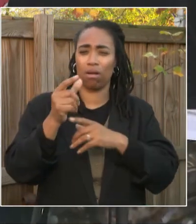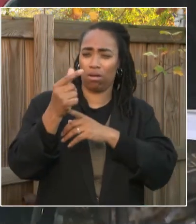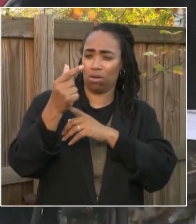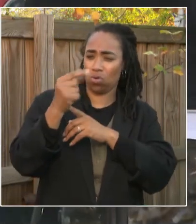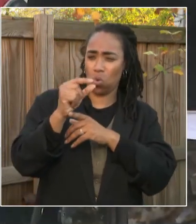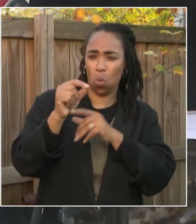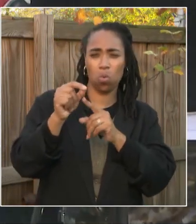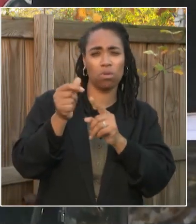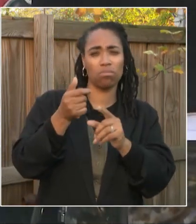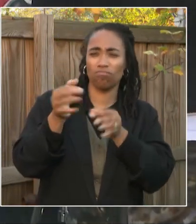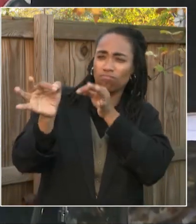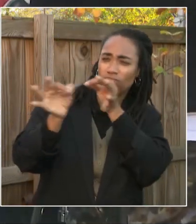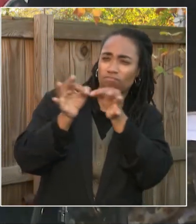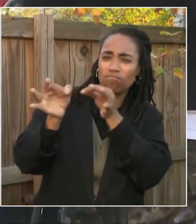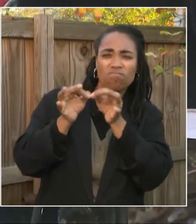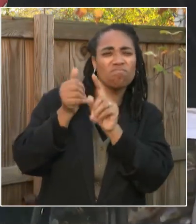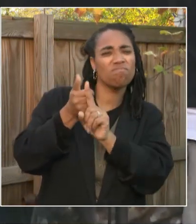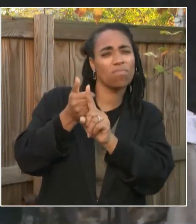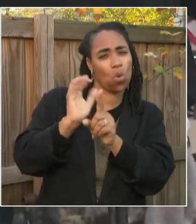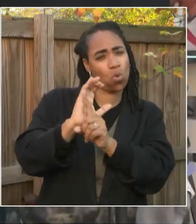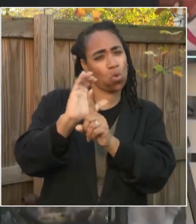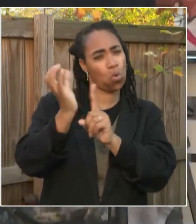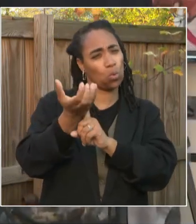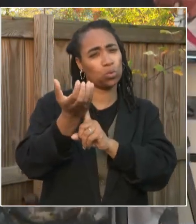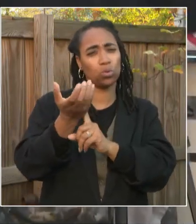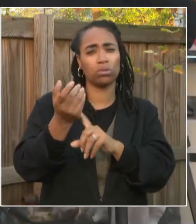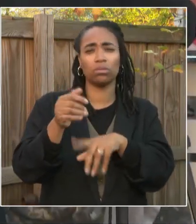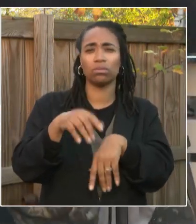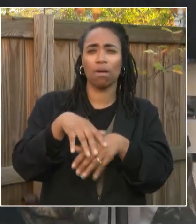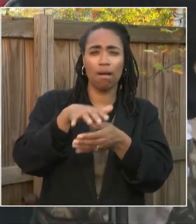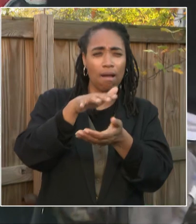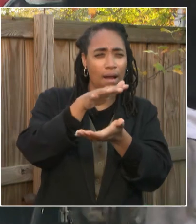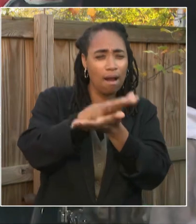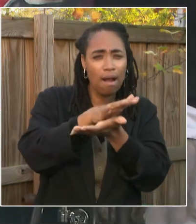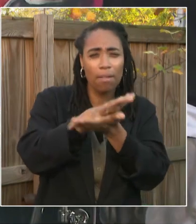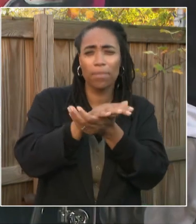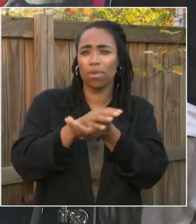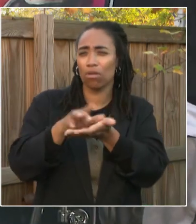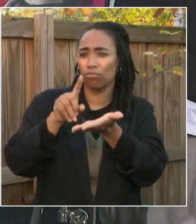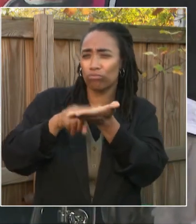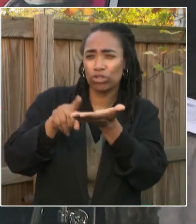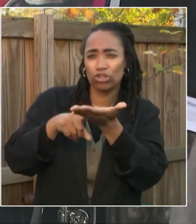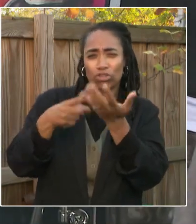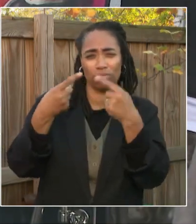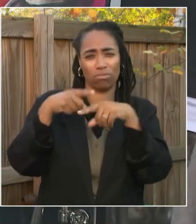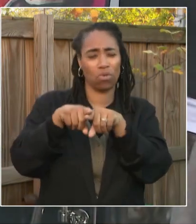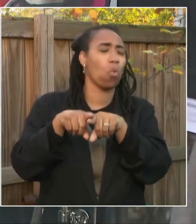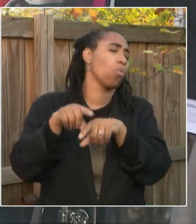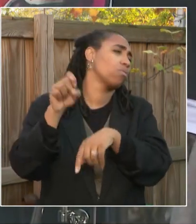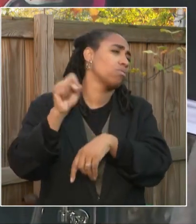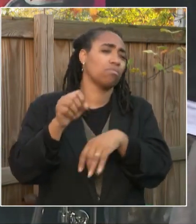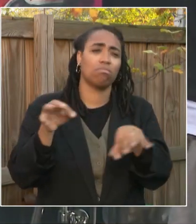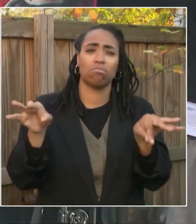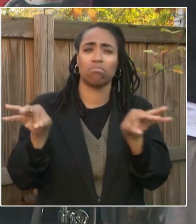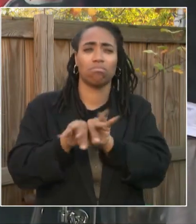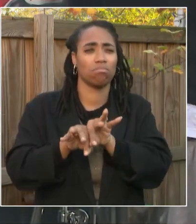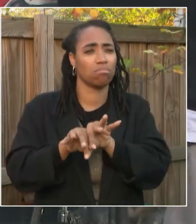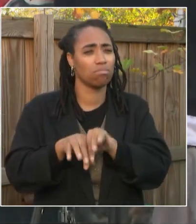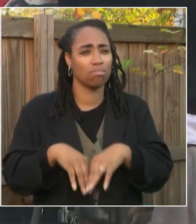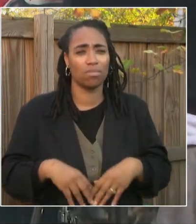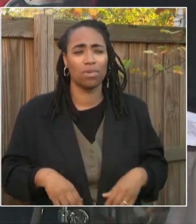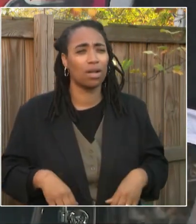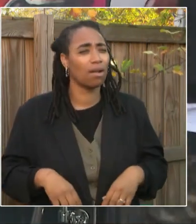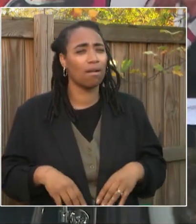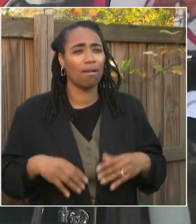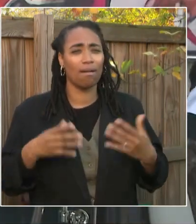its academic and intellectual significance in the nation and the region. You don't have a museum just for something that's regular, but this is